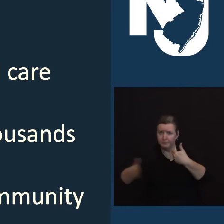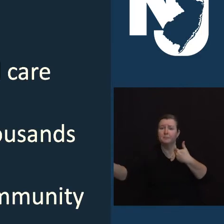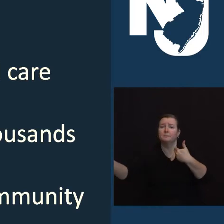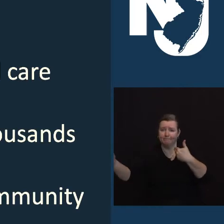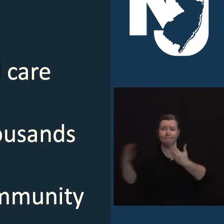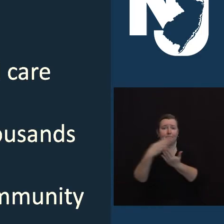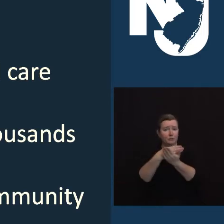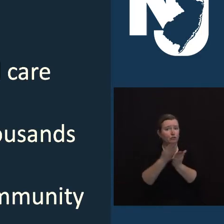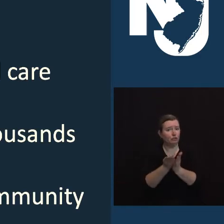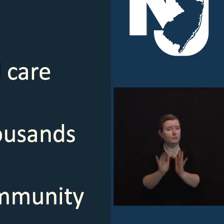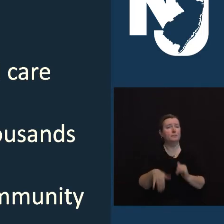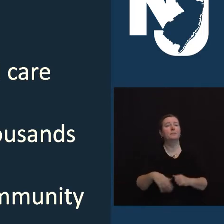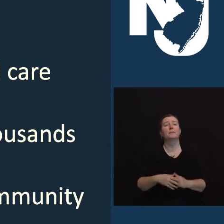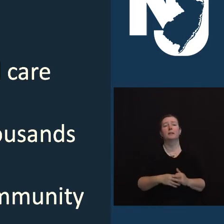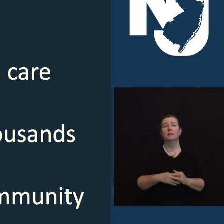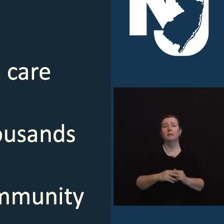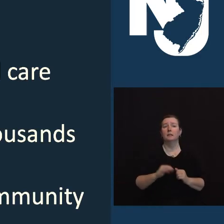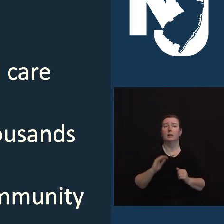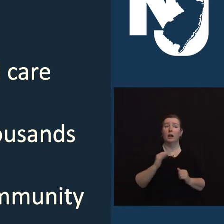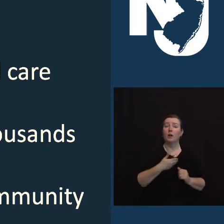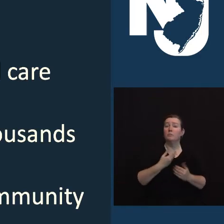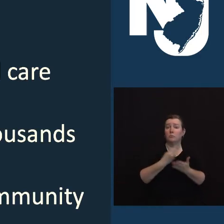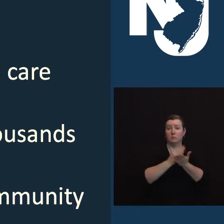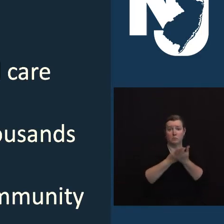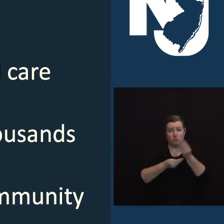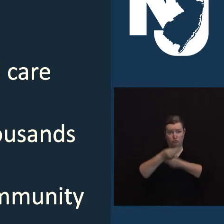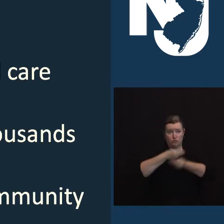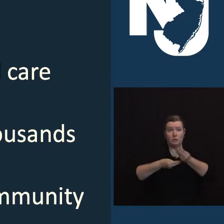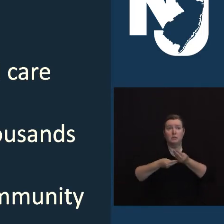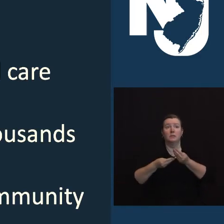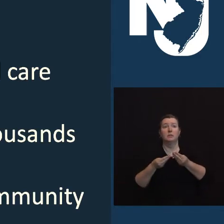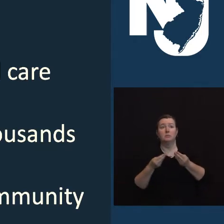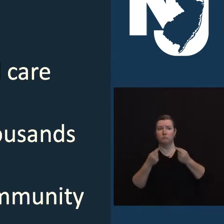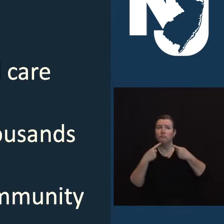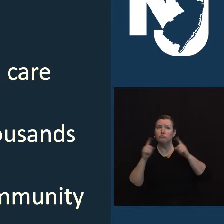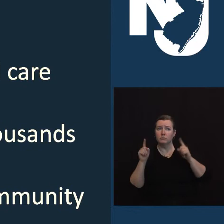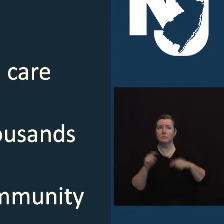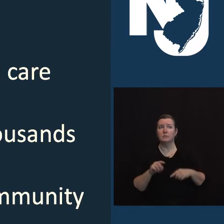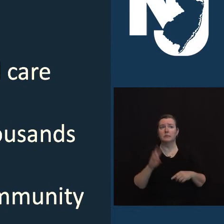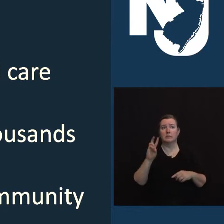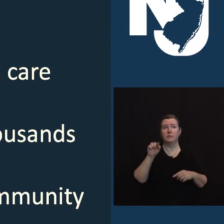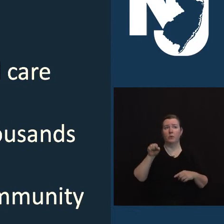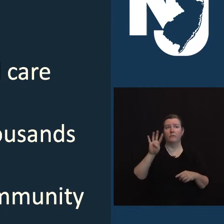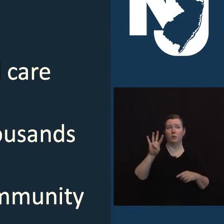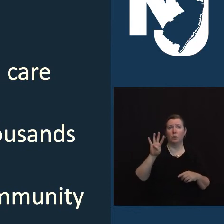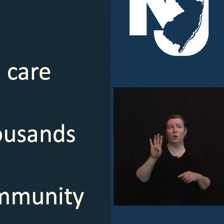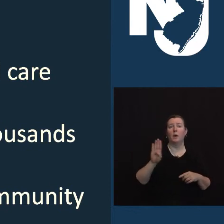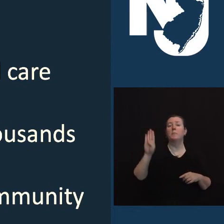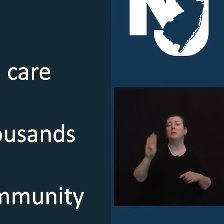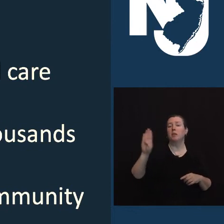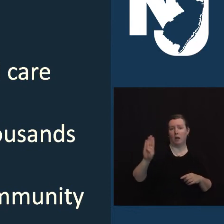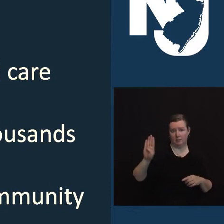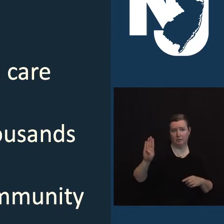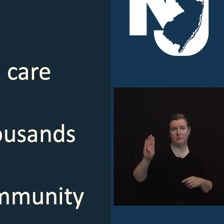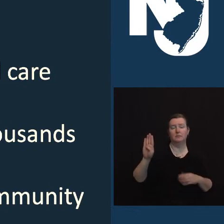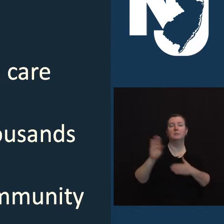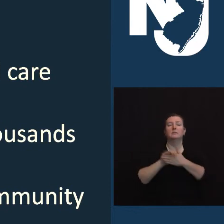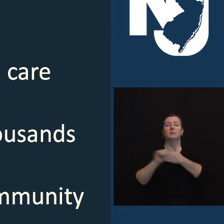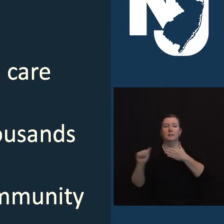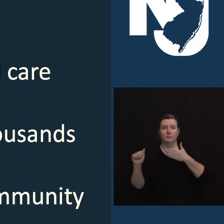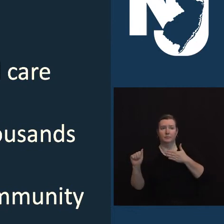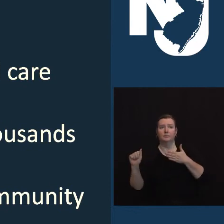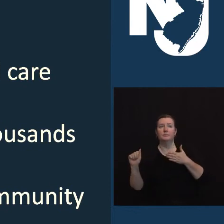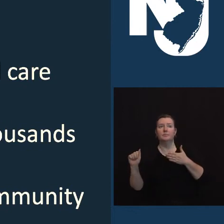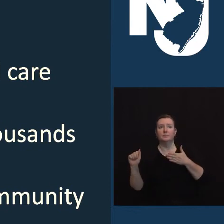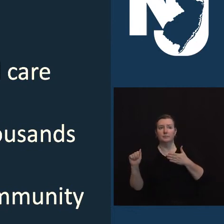payment in quite literally a generation. That's, by the way, $6.4 billion, $700 million more